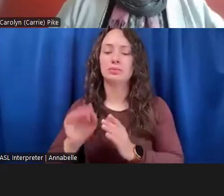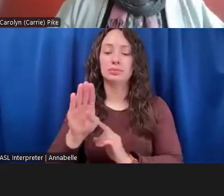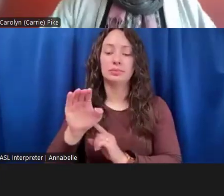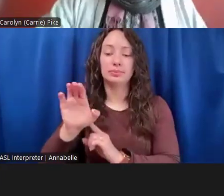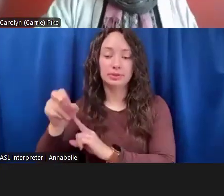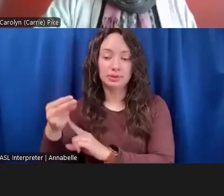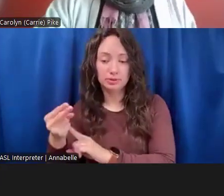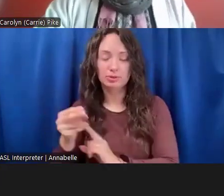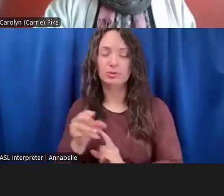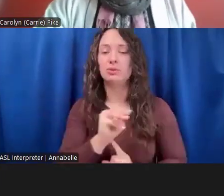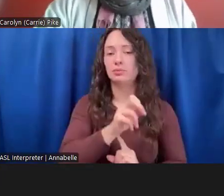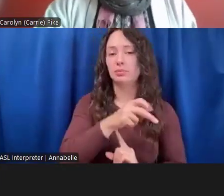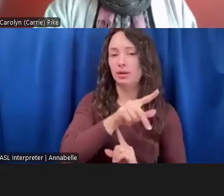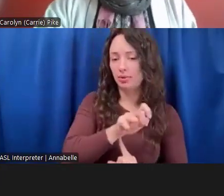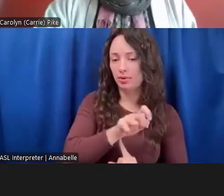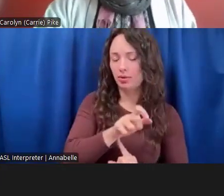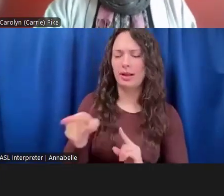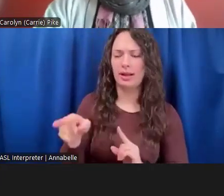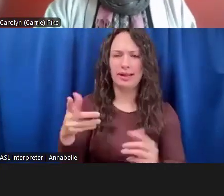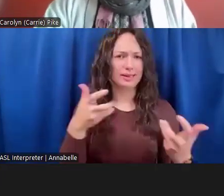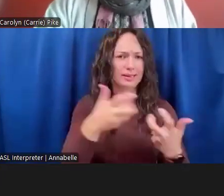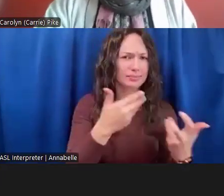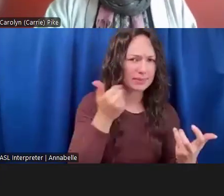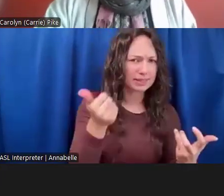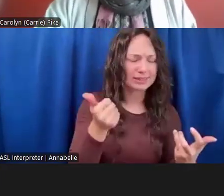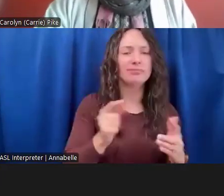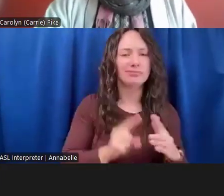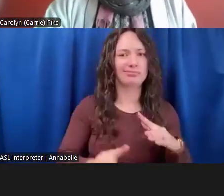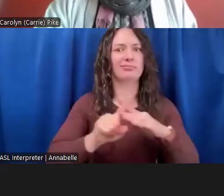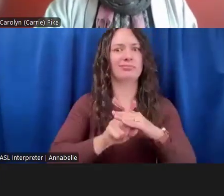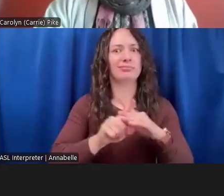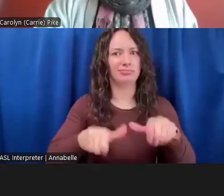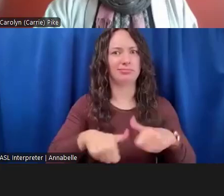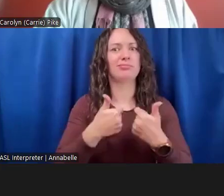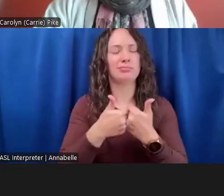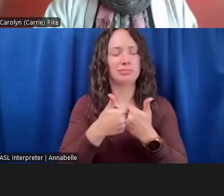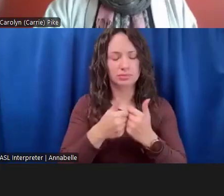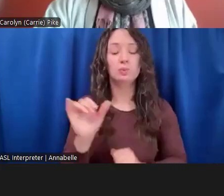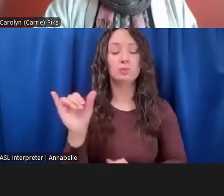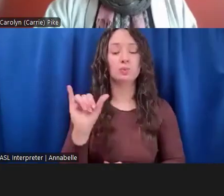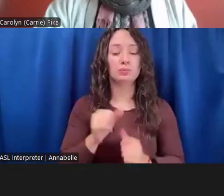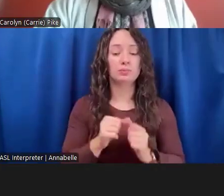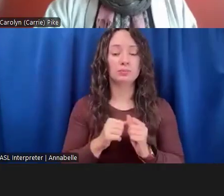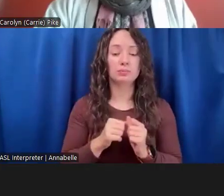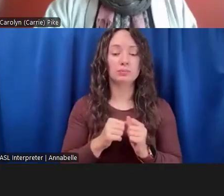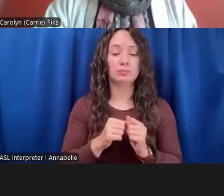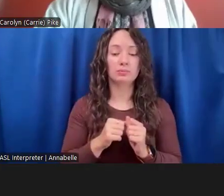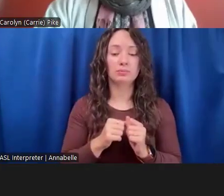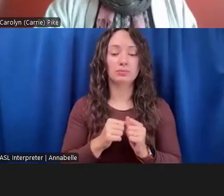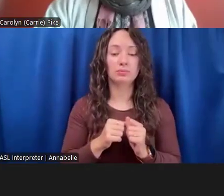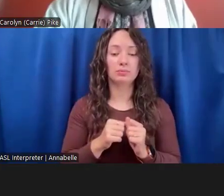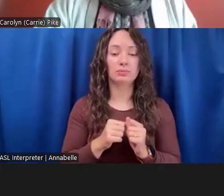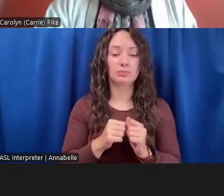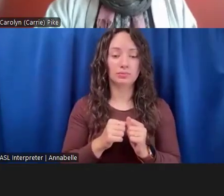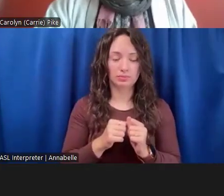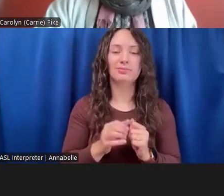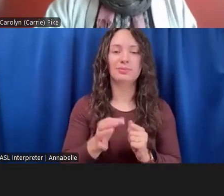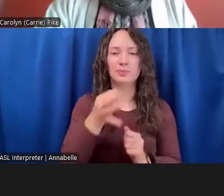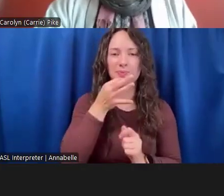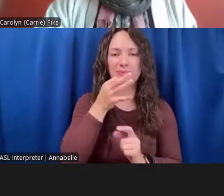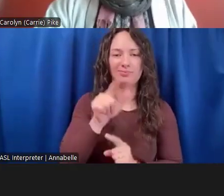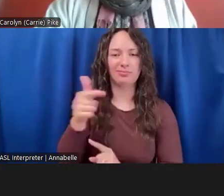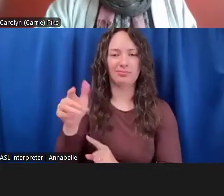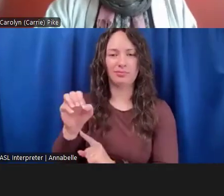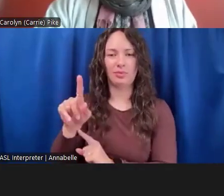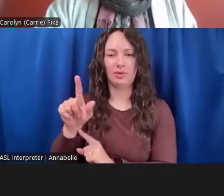issues come up. And then I also, as we move, into some of, as we get down to Olivia and